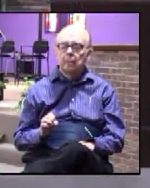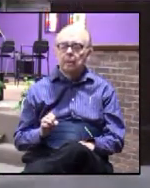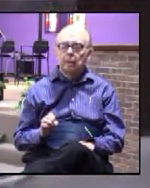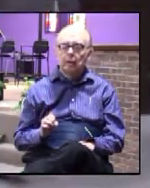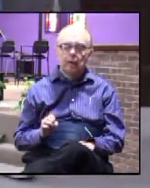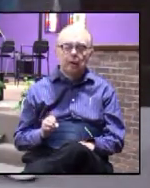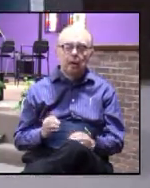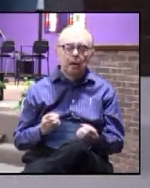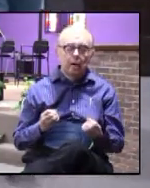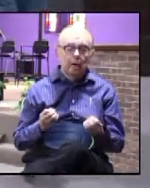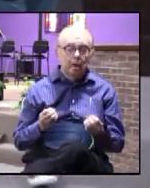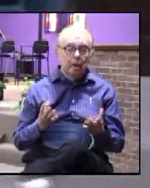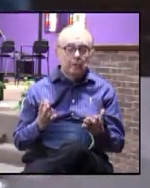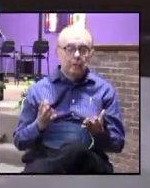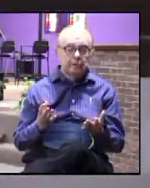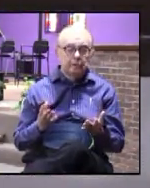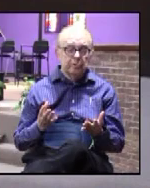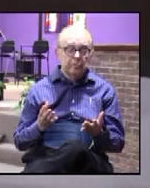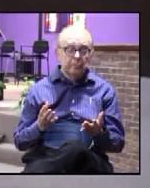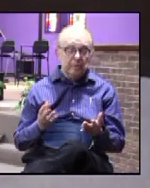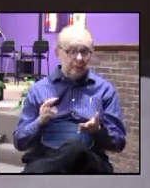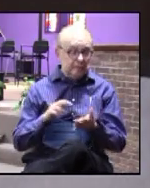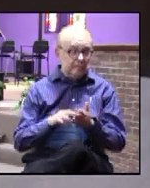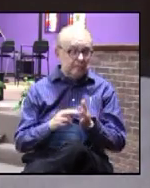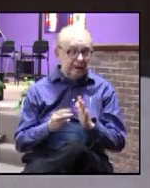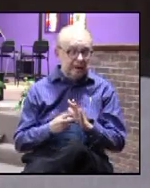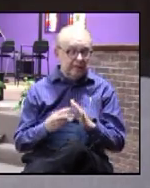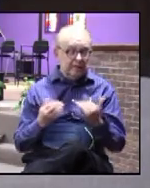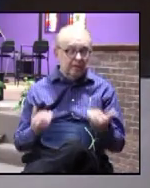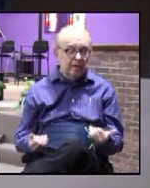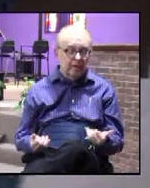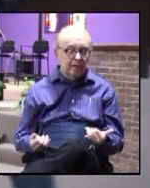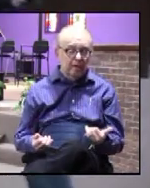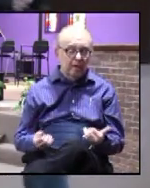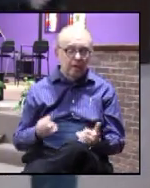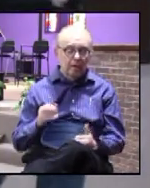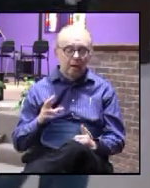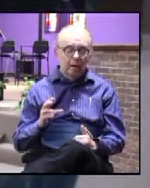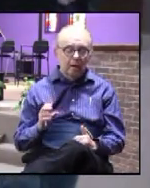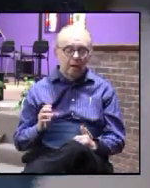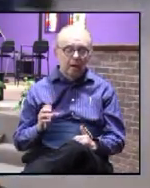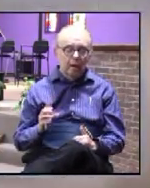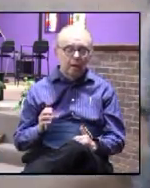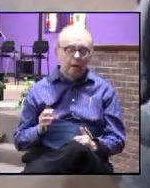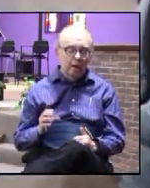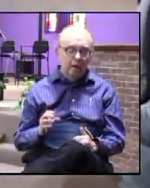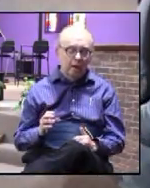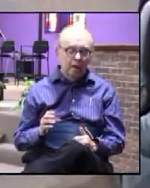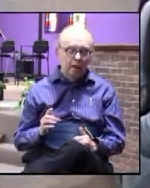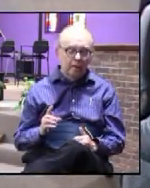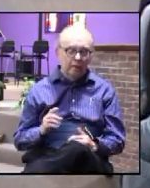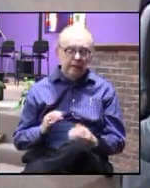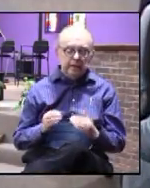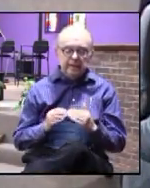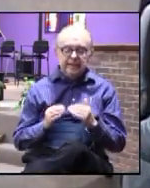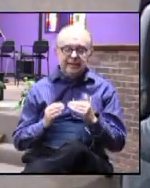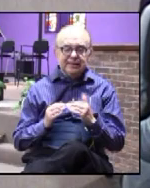You know how much 300 pence was? 300 pence was equivalent to 1 year's salary